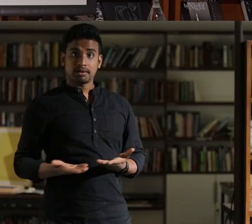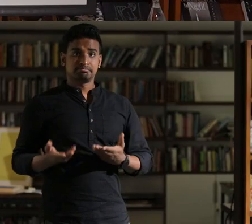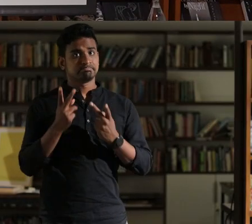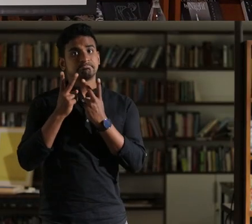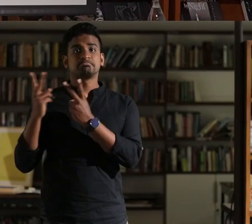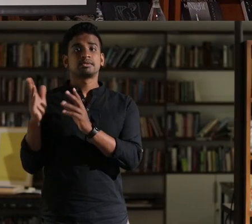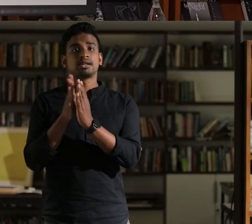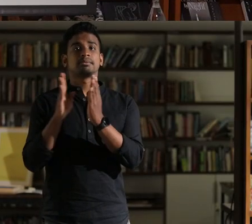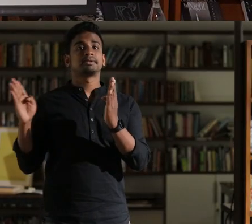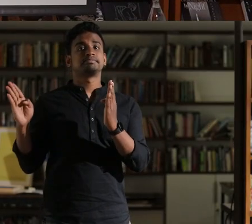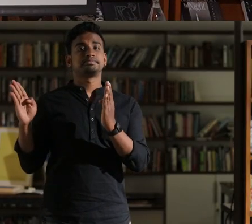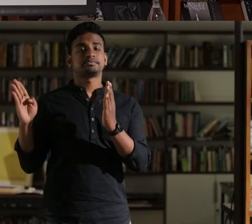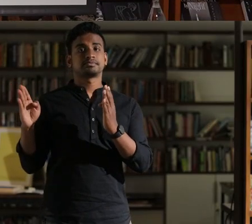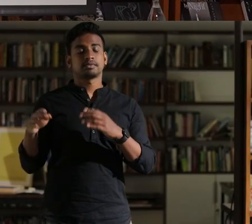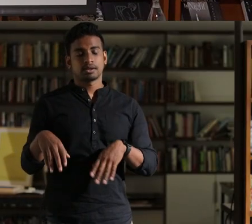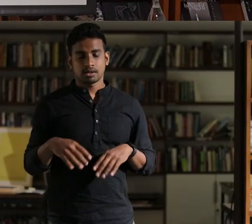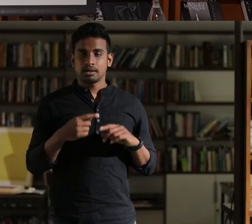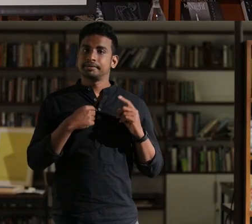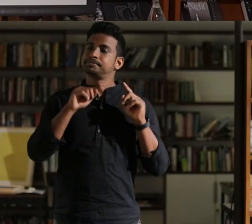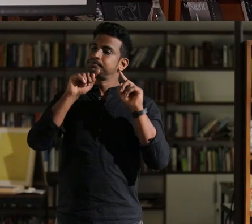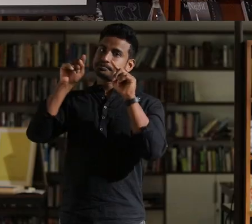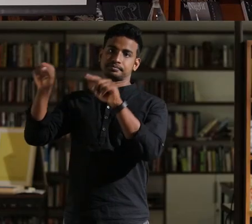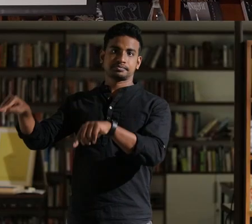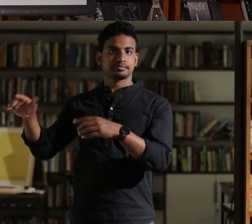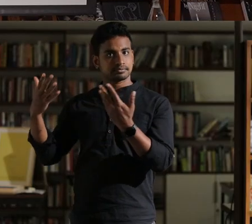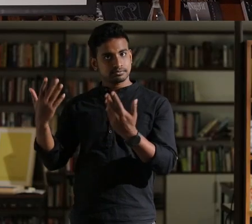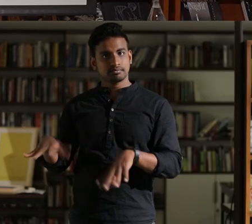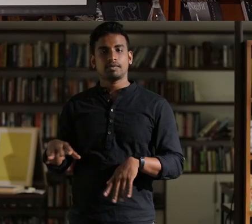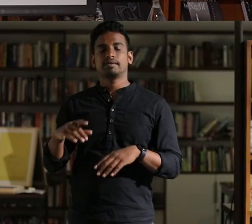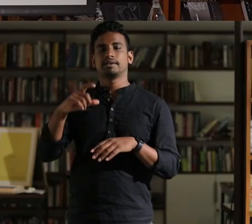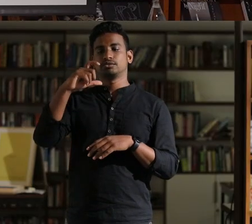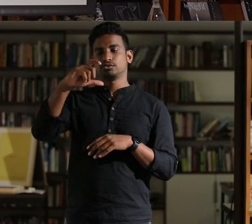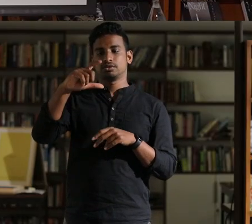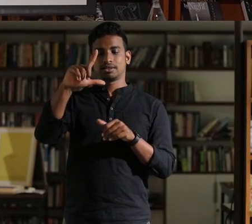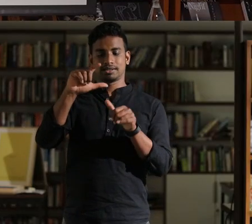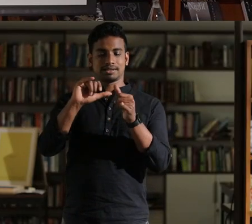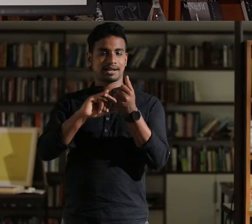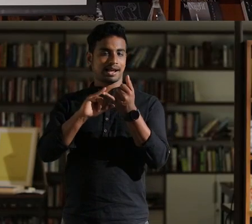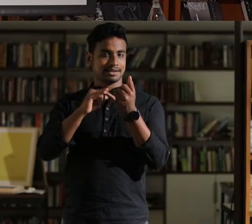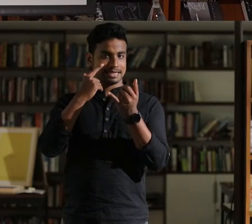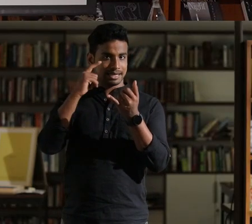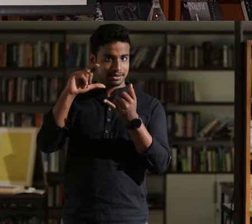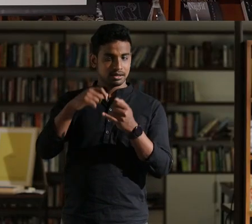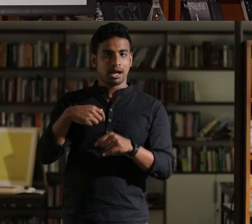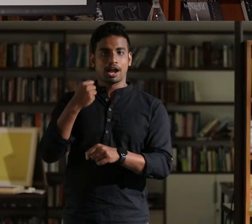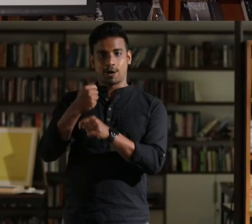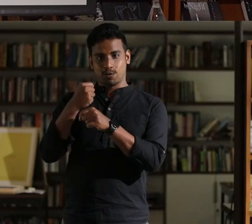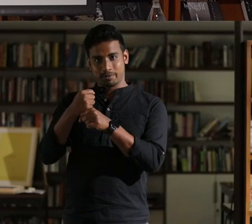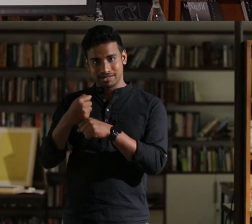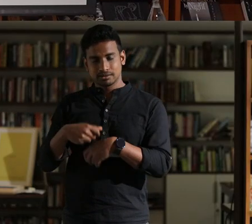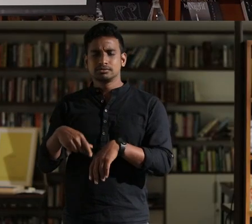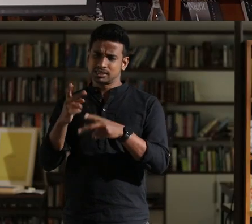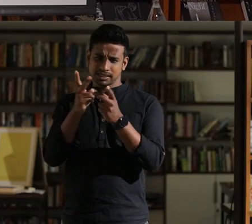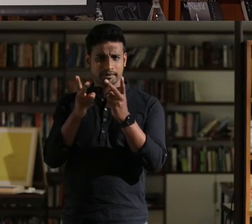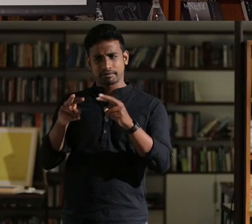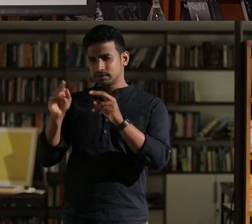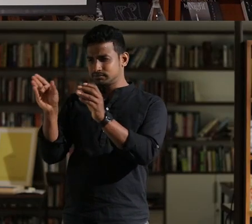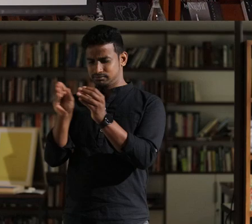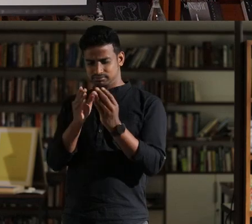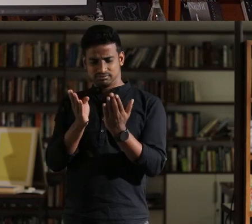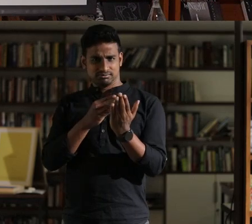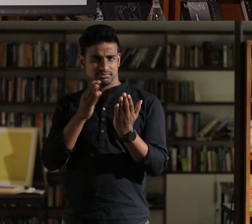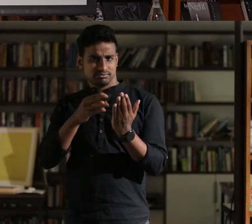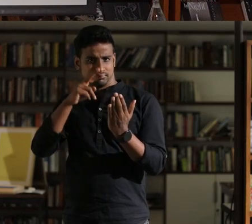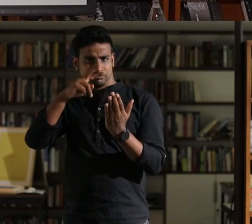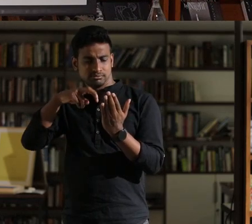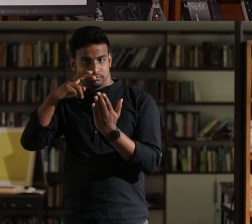While we were looking at other material, classical government records and stuff, we said, but that doesn't divide this information by locality,